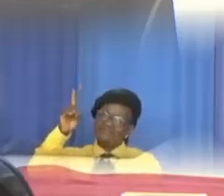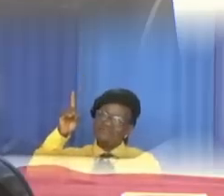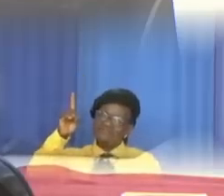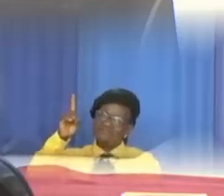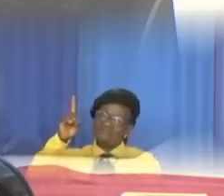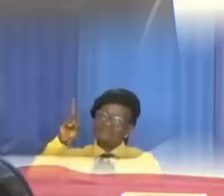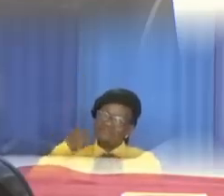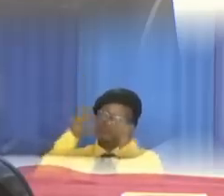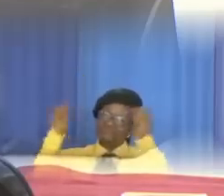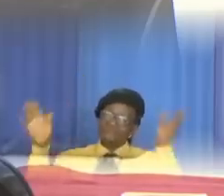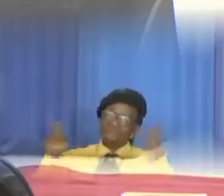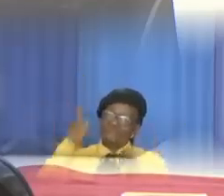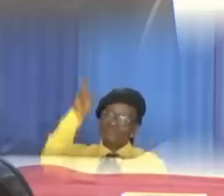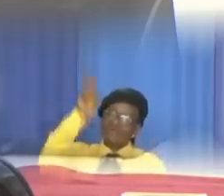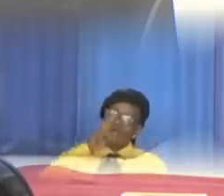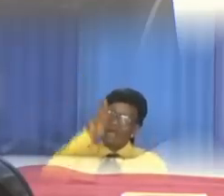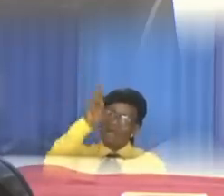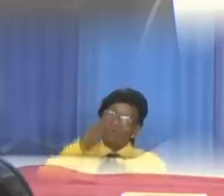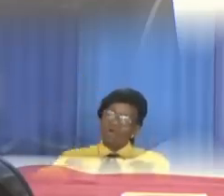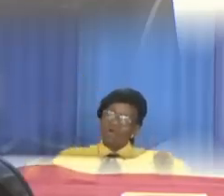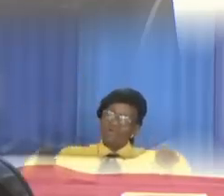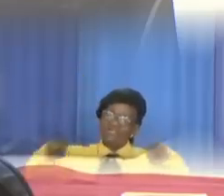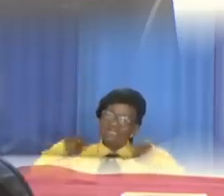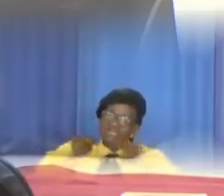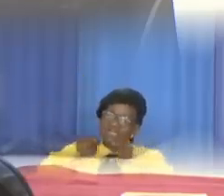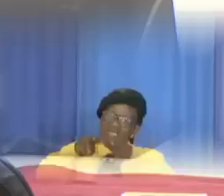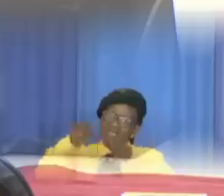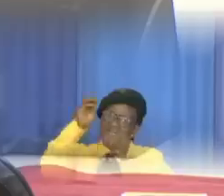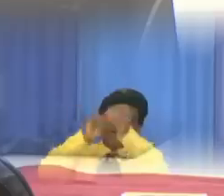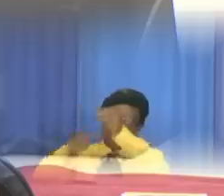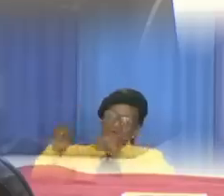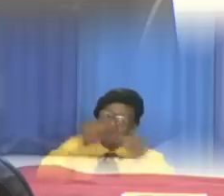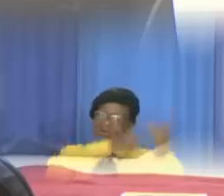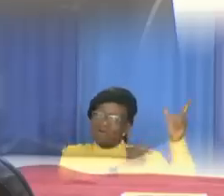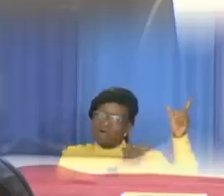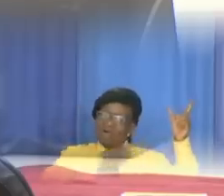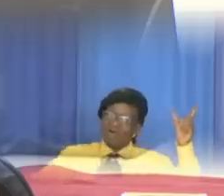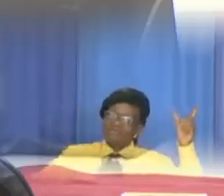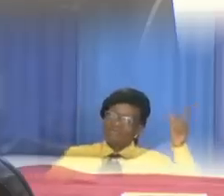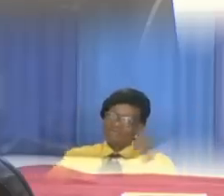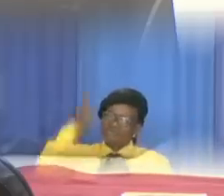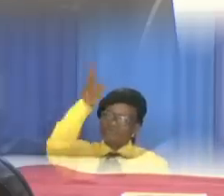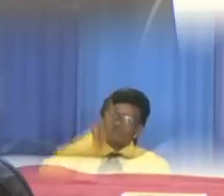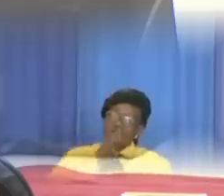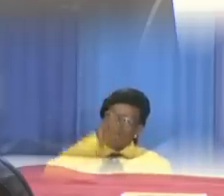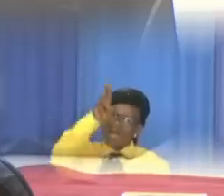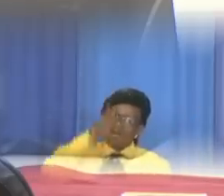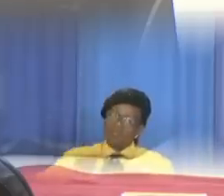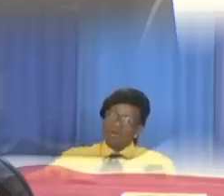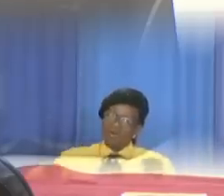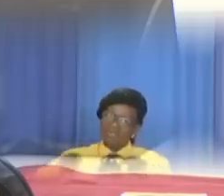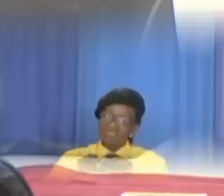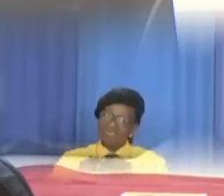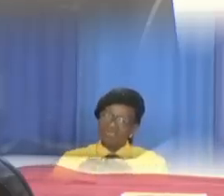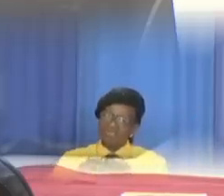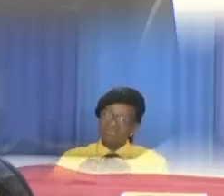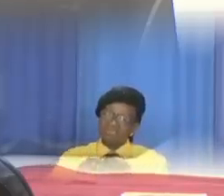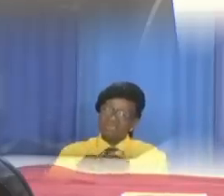glorified. Hallelujah. You are worthy, O Lord, you are worthy.